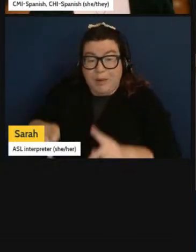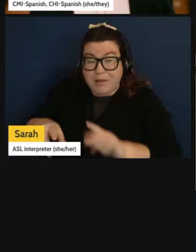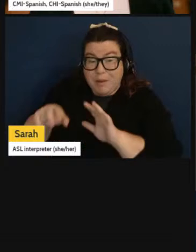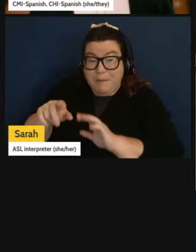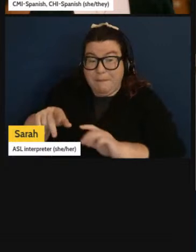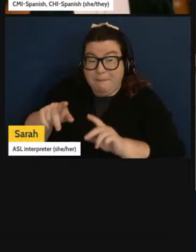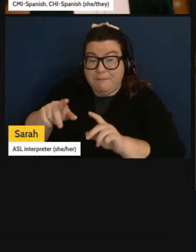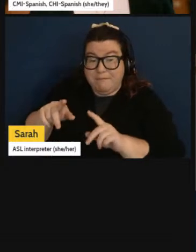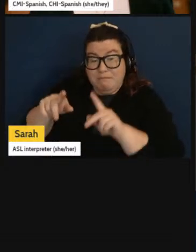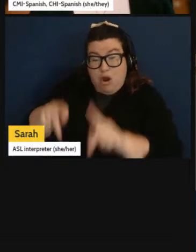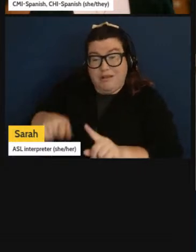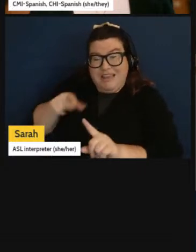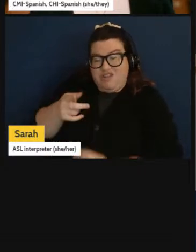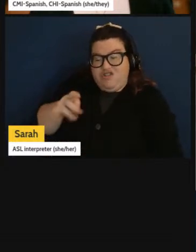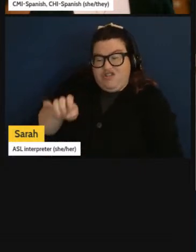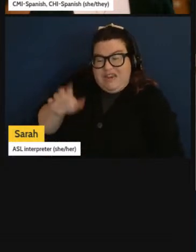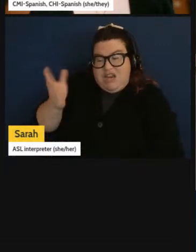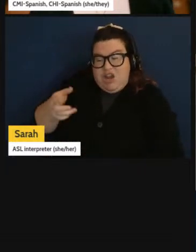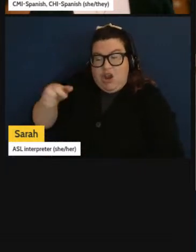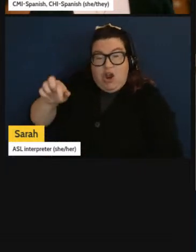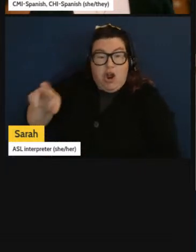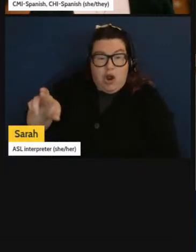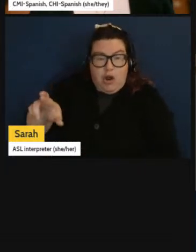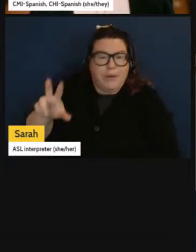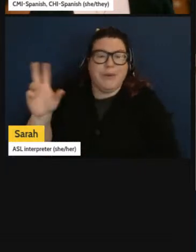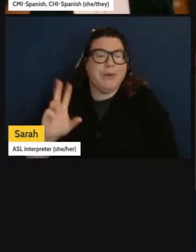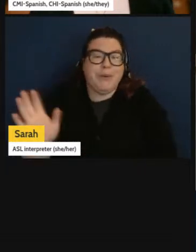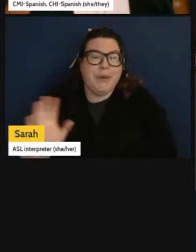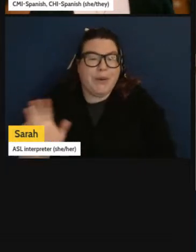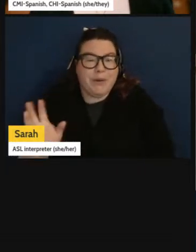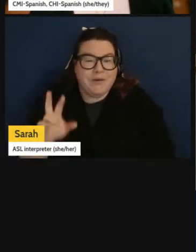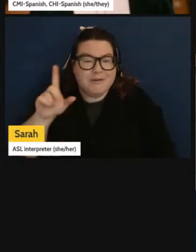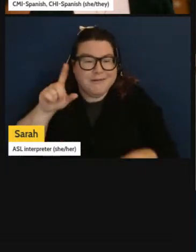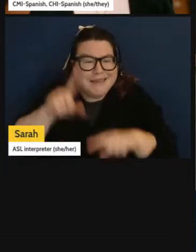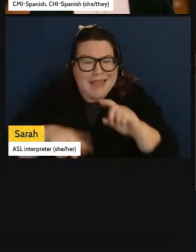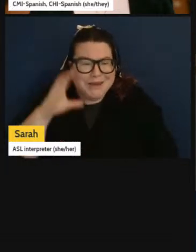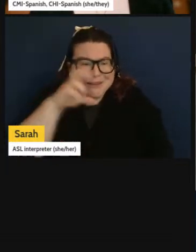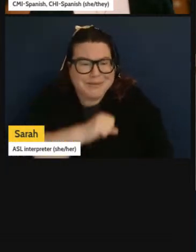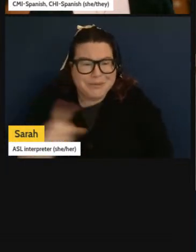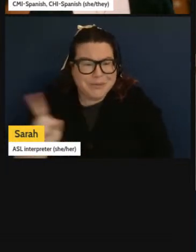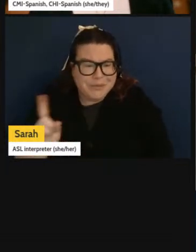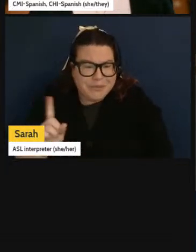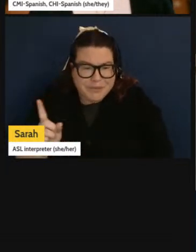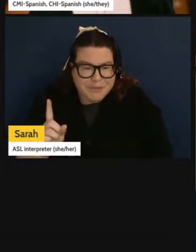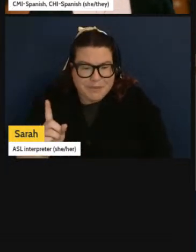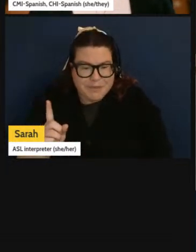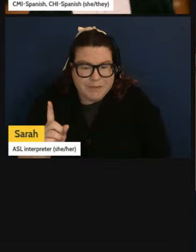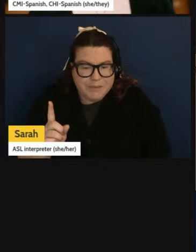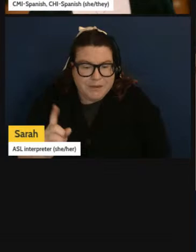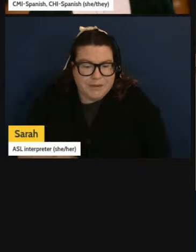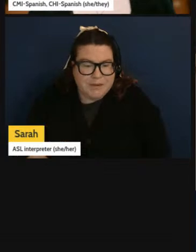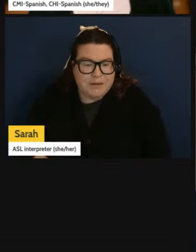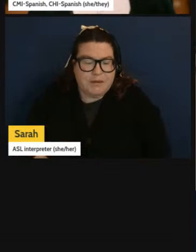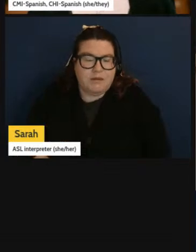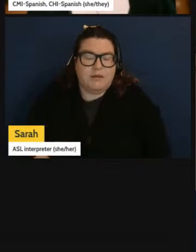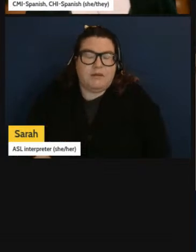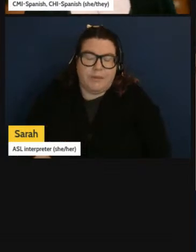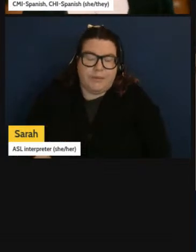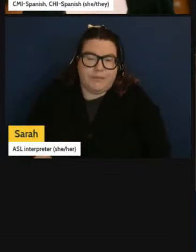are she, her. No, you can't make that assumption, okay? So,